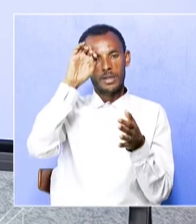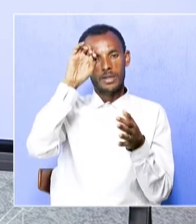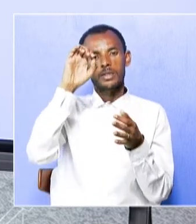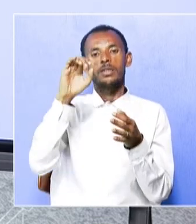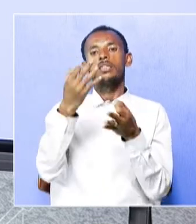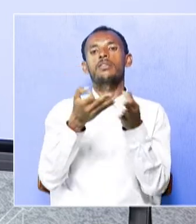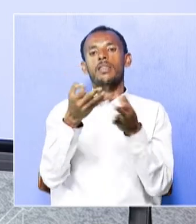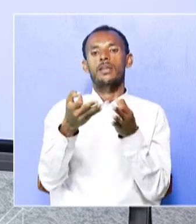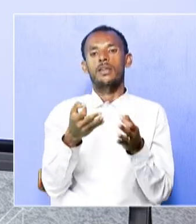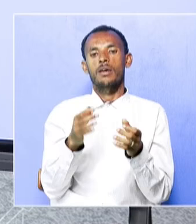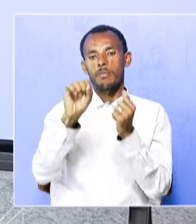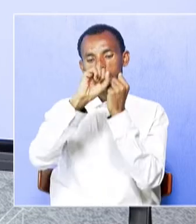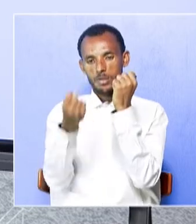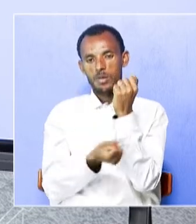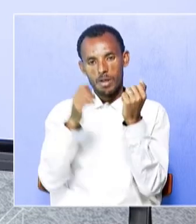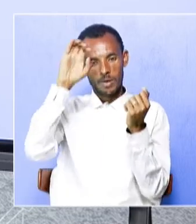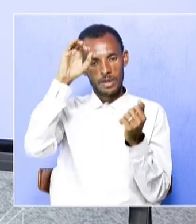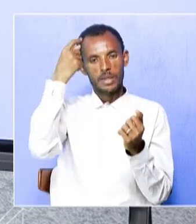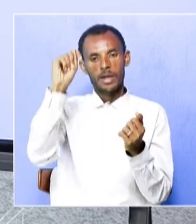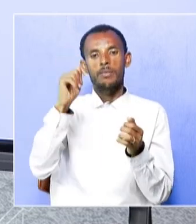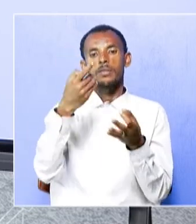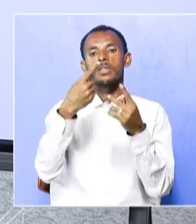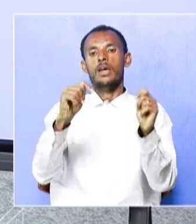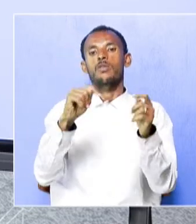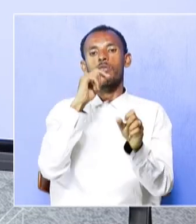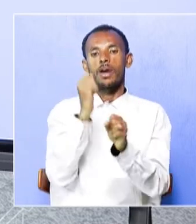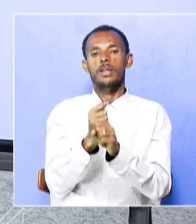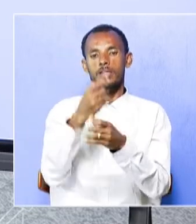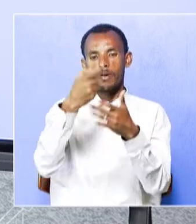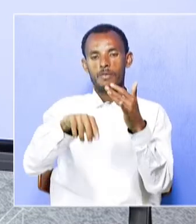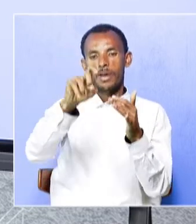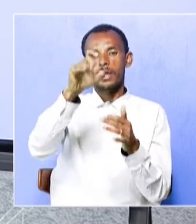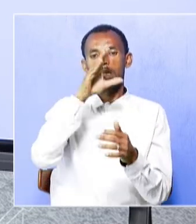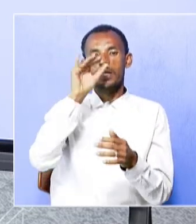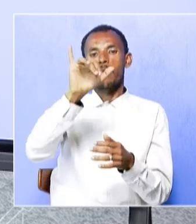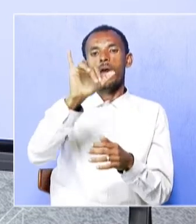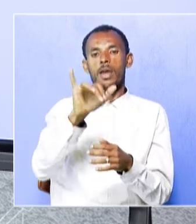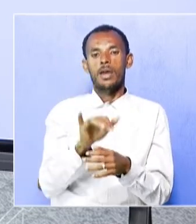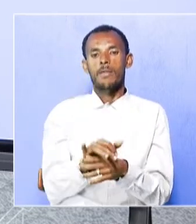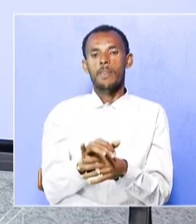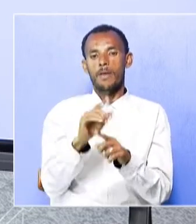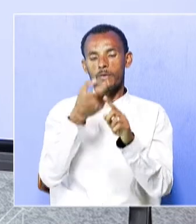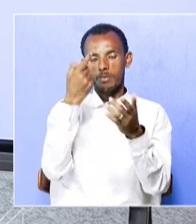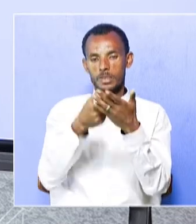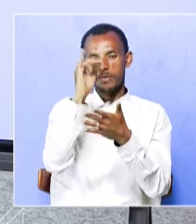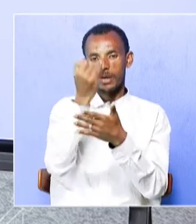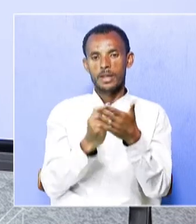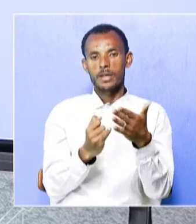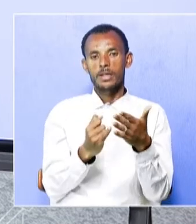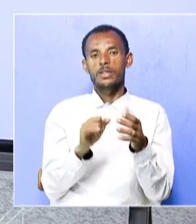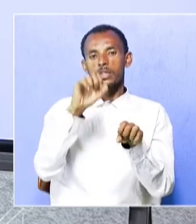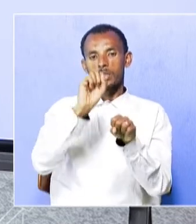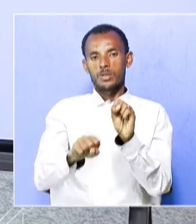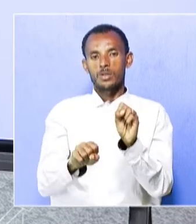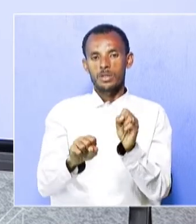stating, right? So based on Euclid's theorem, try to find the value of X and Y from this figure.